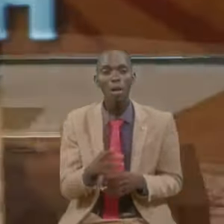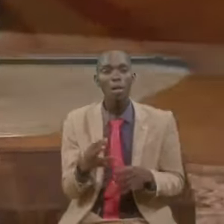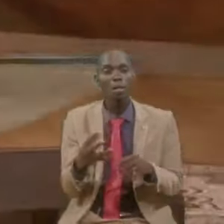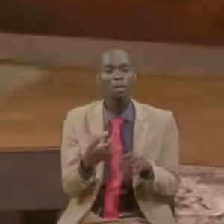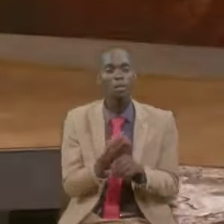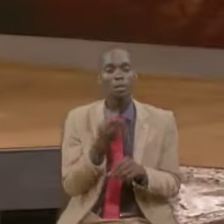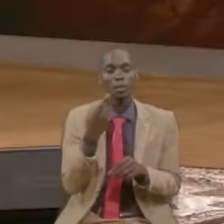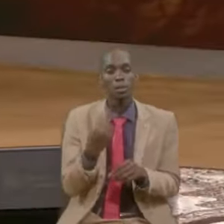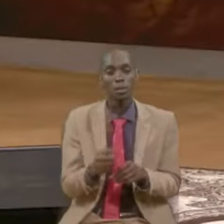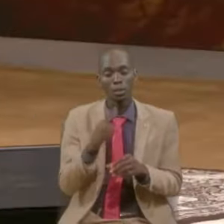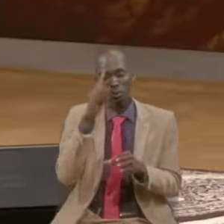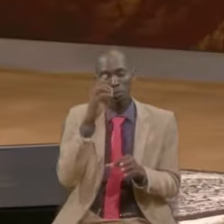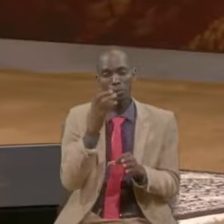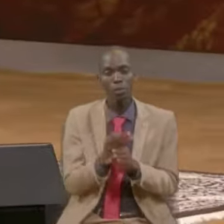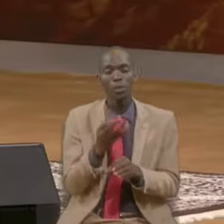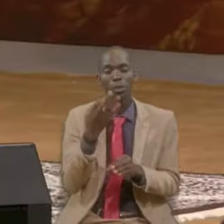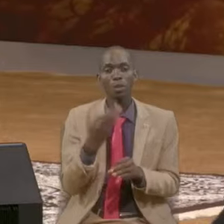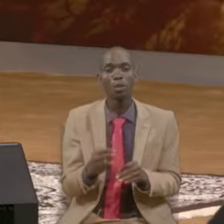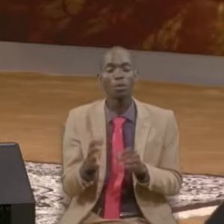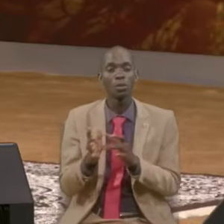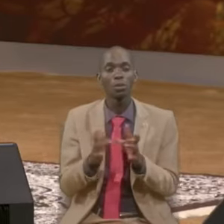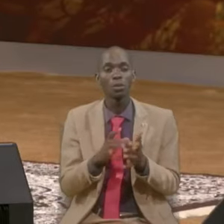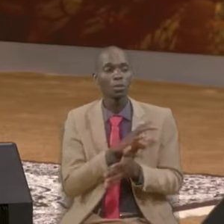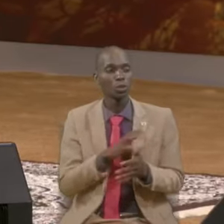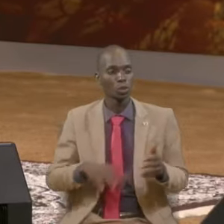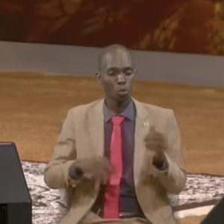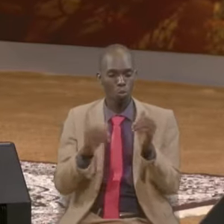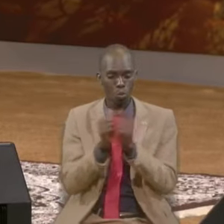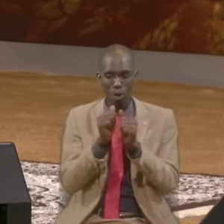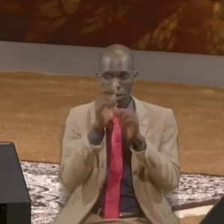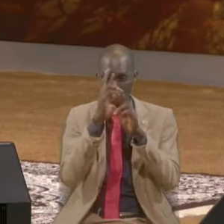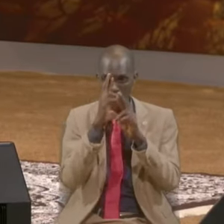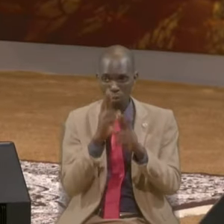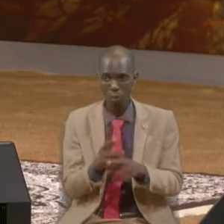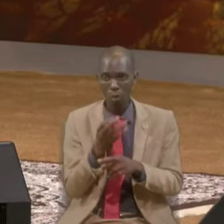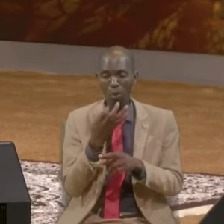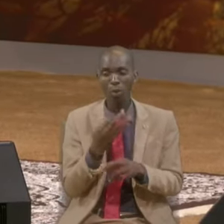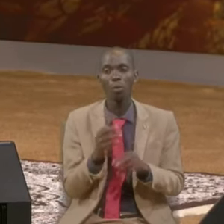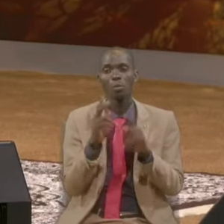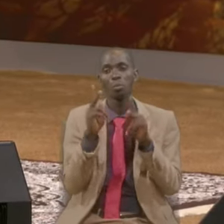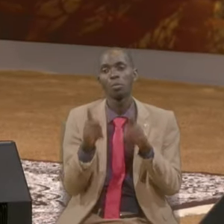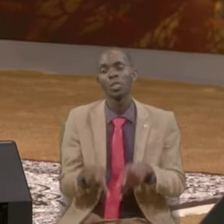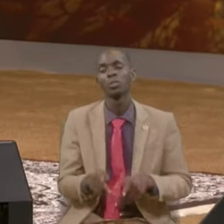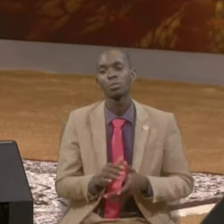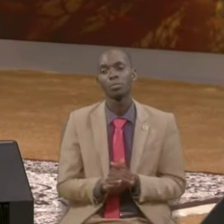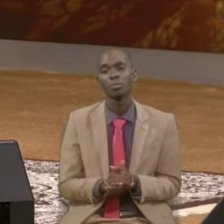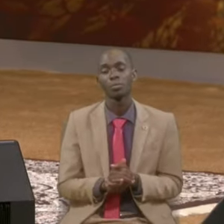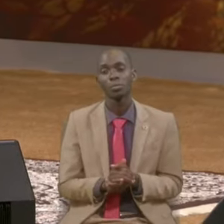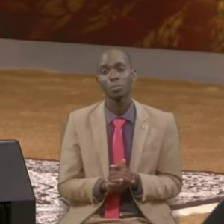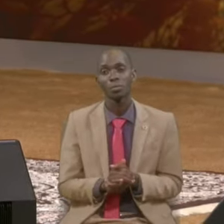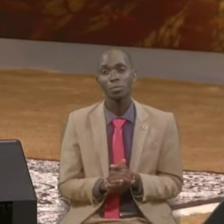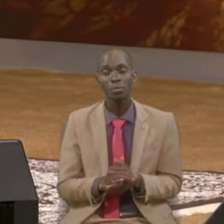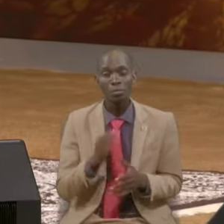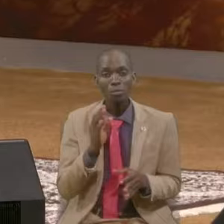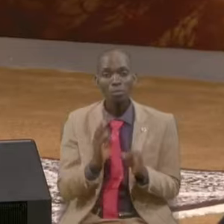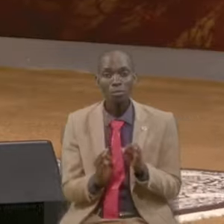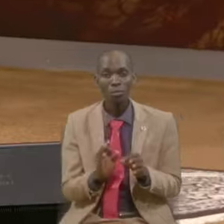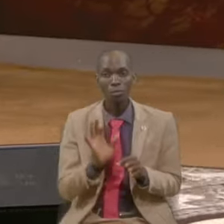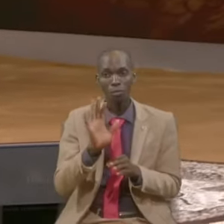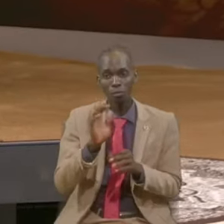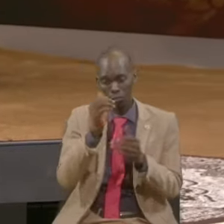faith of Jesus Christ with respect of persons. If your obedience to the